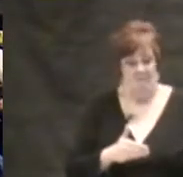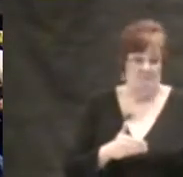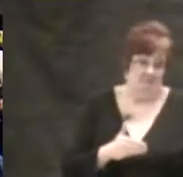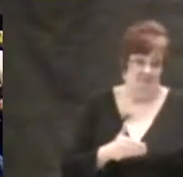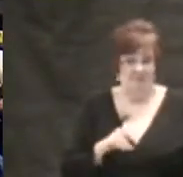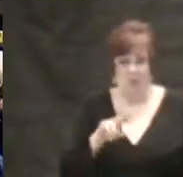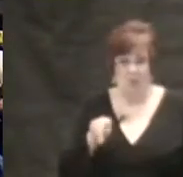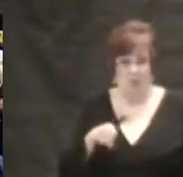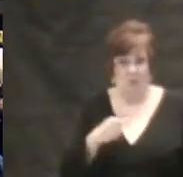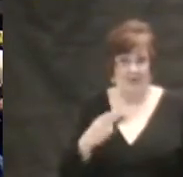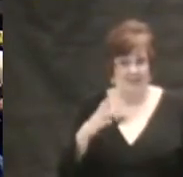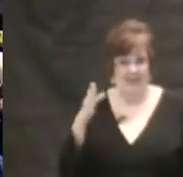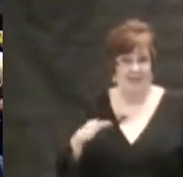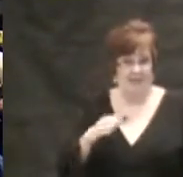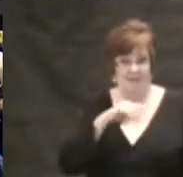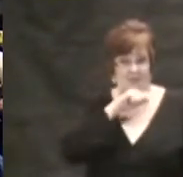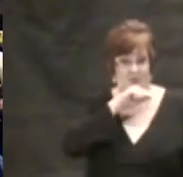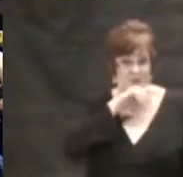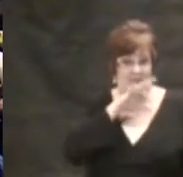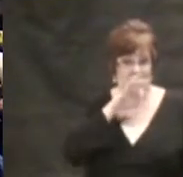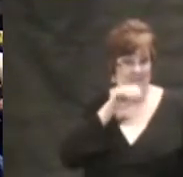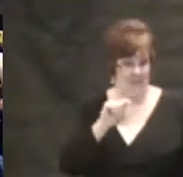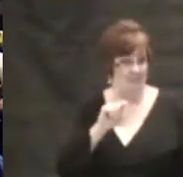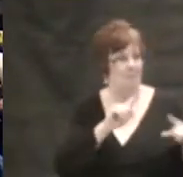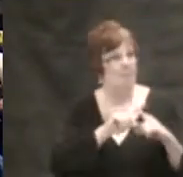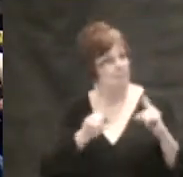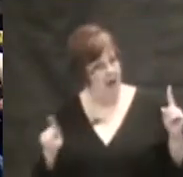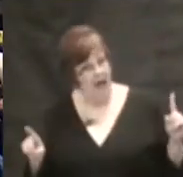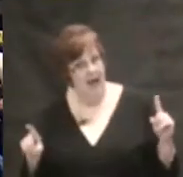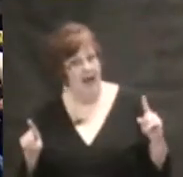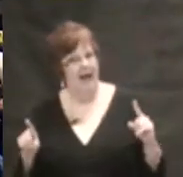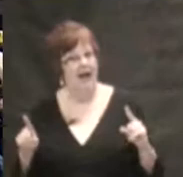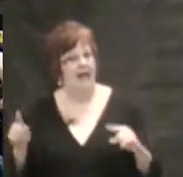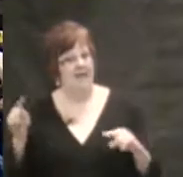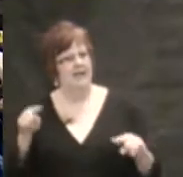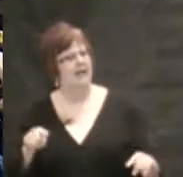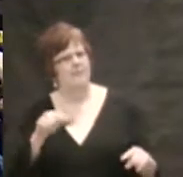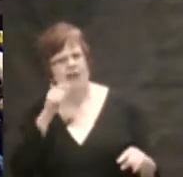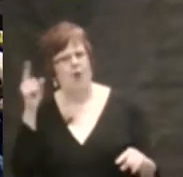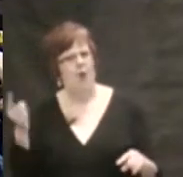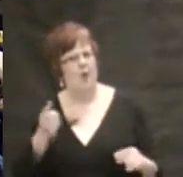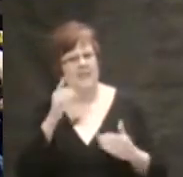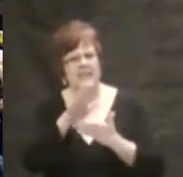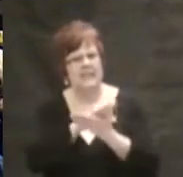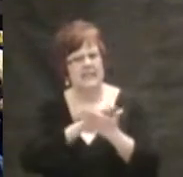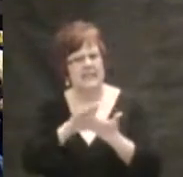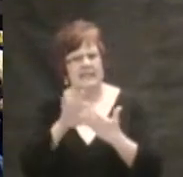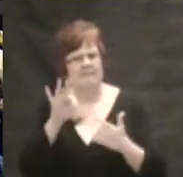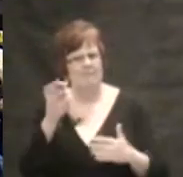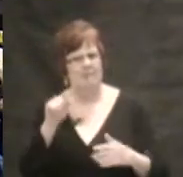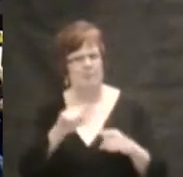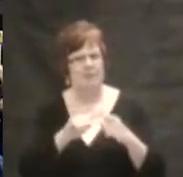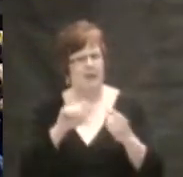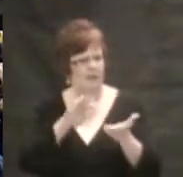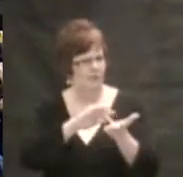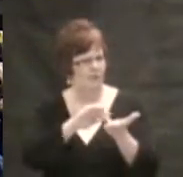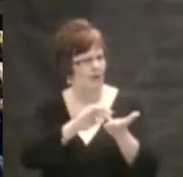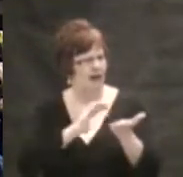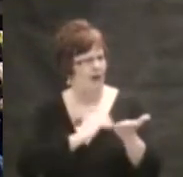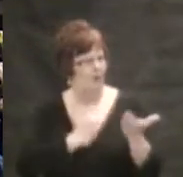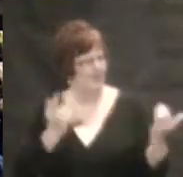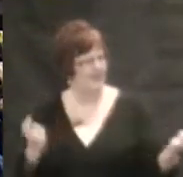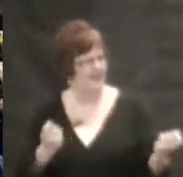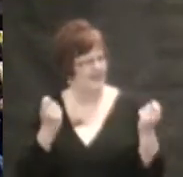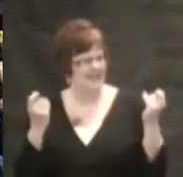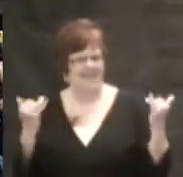like Rafe would never have dirty feet. But Jesus comes now not just to clean feet, but to forgive us of our sins. So this is